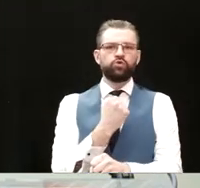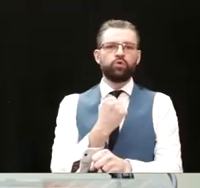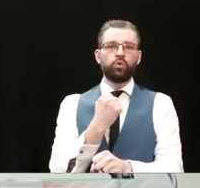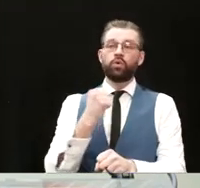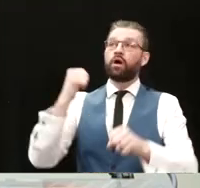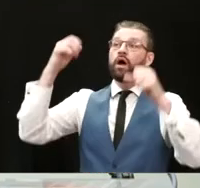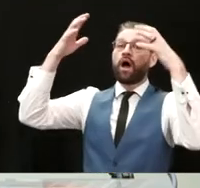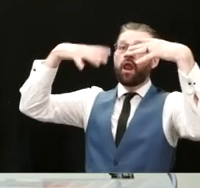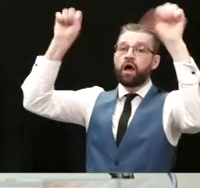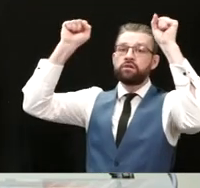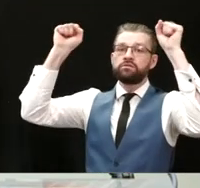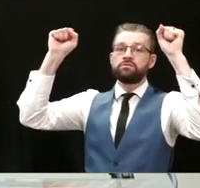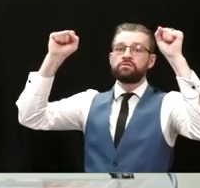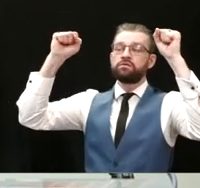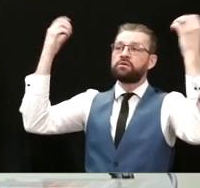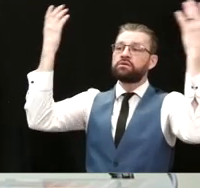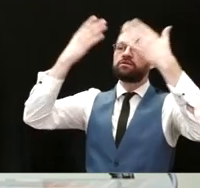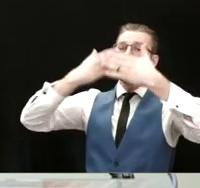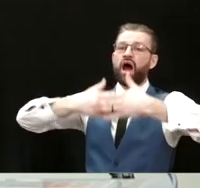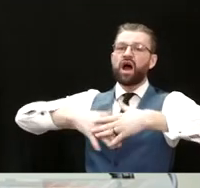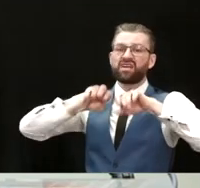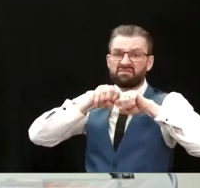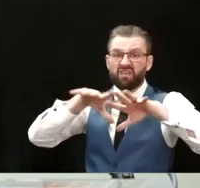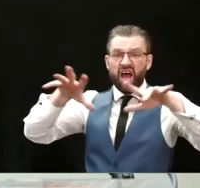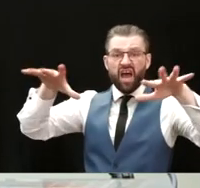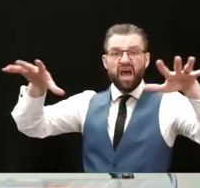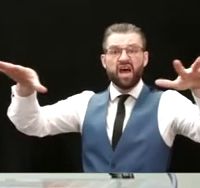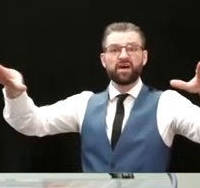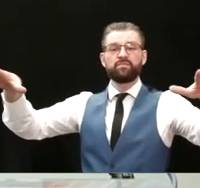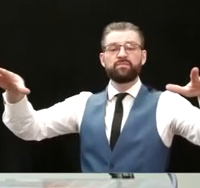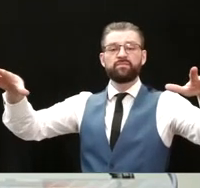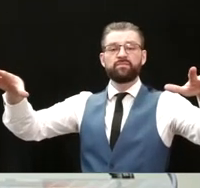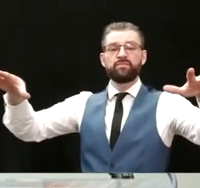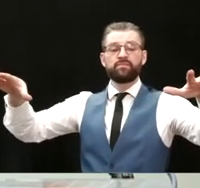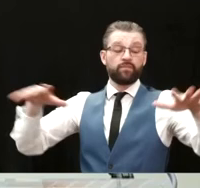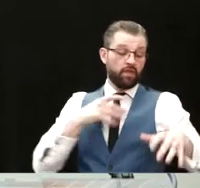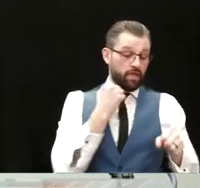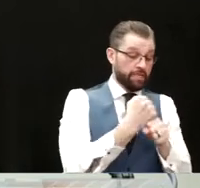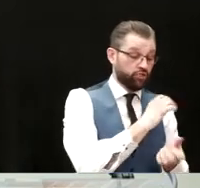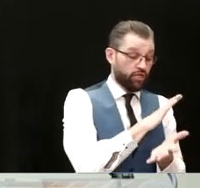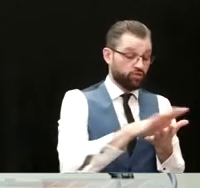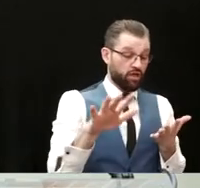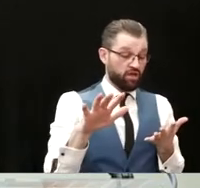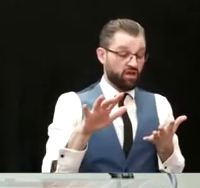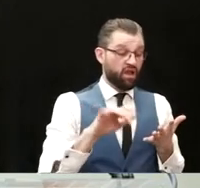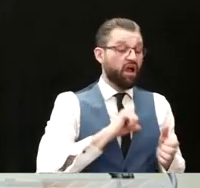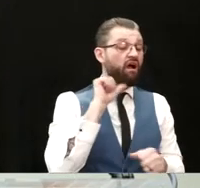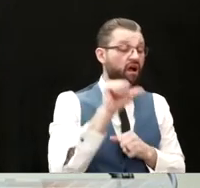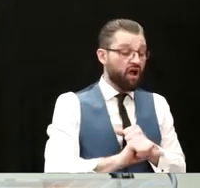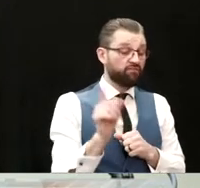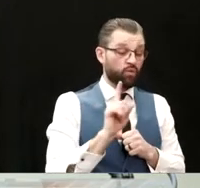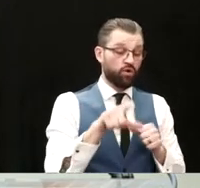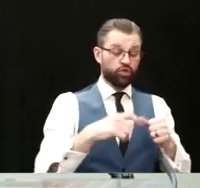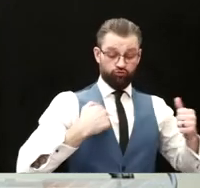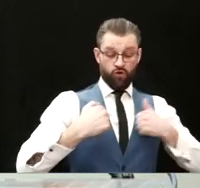go out and the darkness appears to have prevailed? In the aftermath of the genocide, Rwanda made the